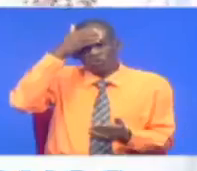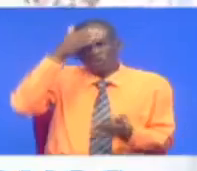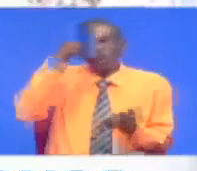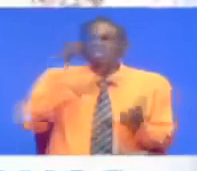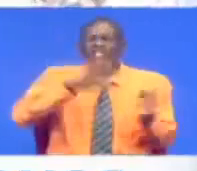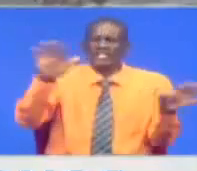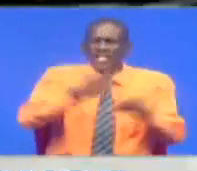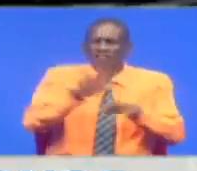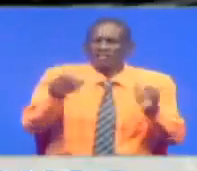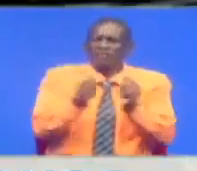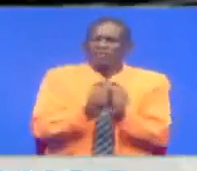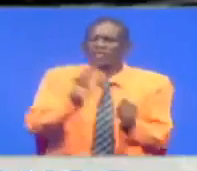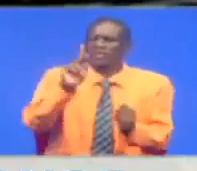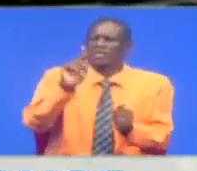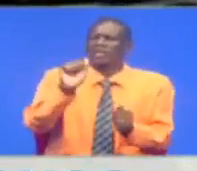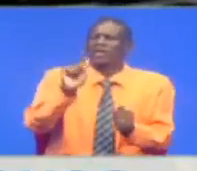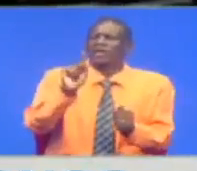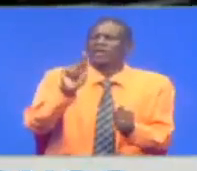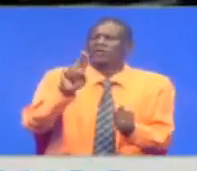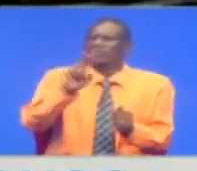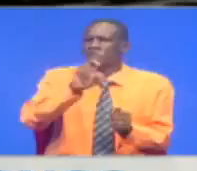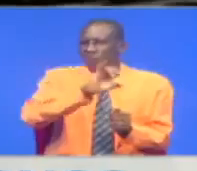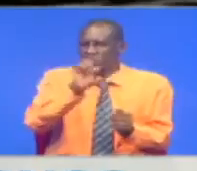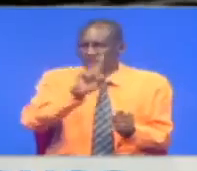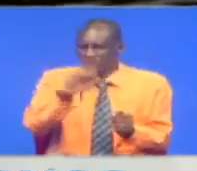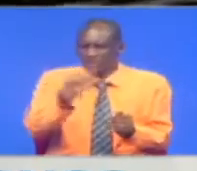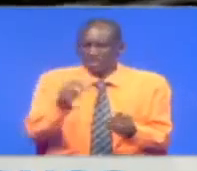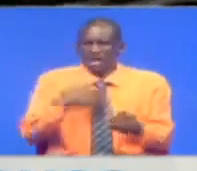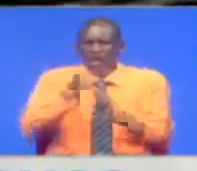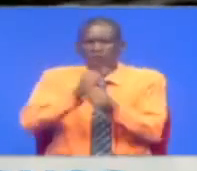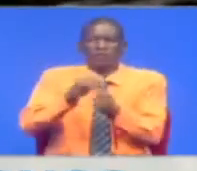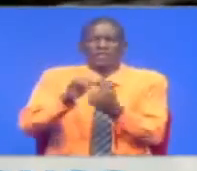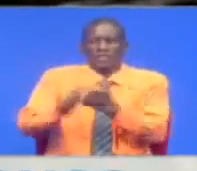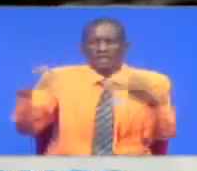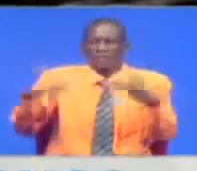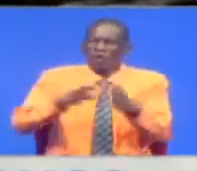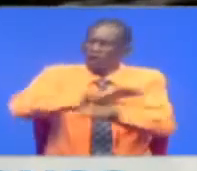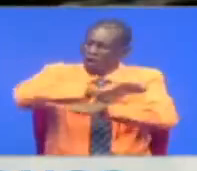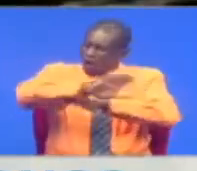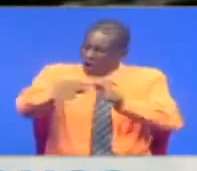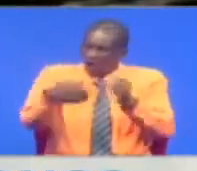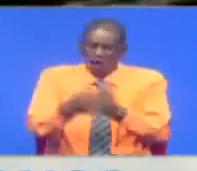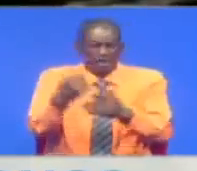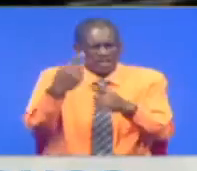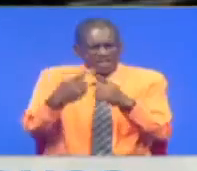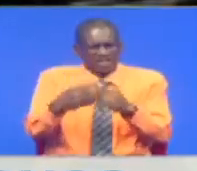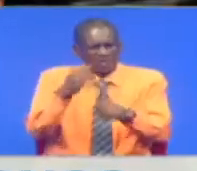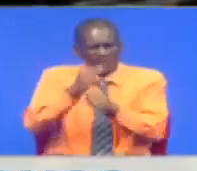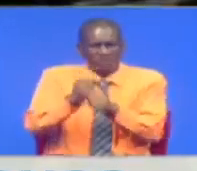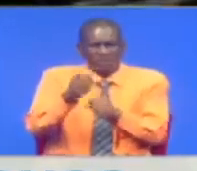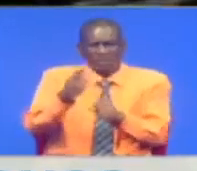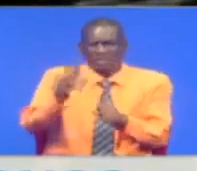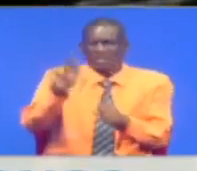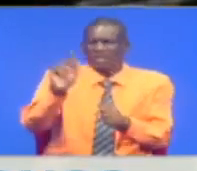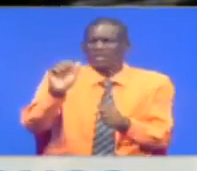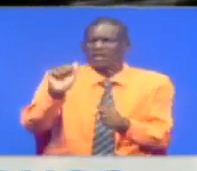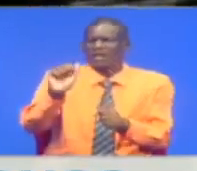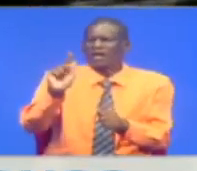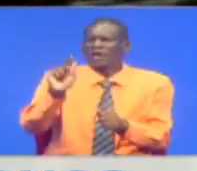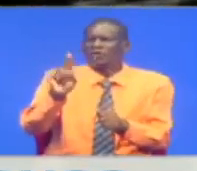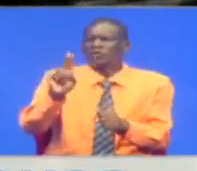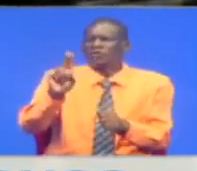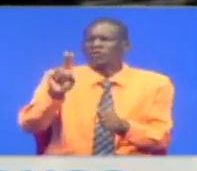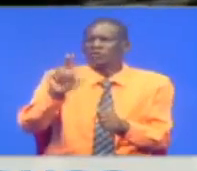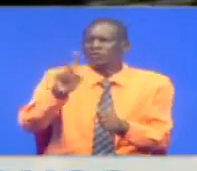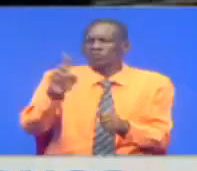mambo ya Kakuzi na mimi. Nilikuwa kampuni hiyo. Miaka yote nipemanja kazi huko. Wakanifuta bila kitu.